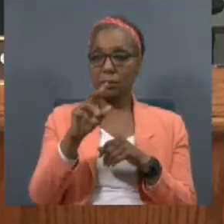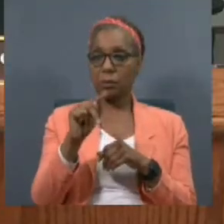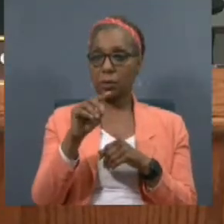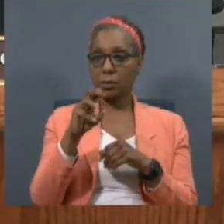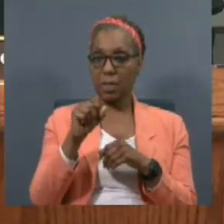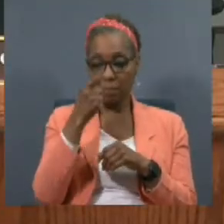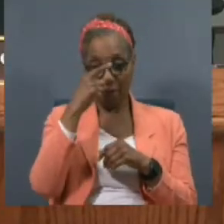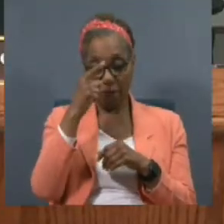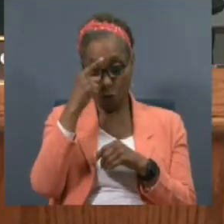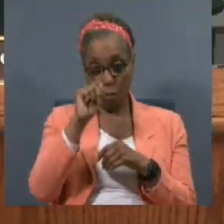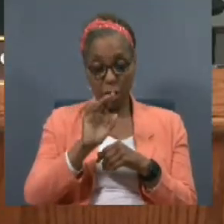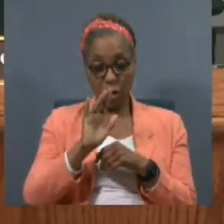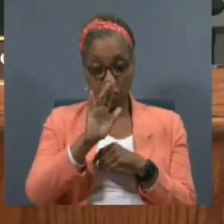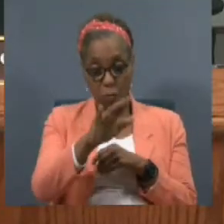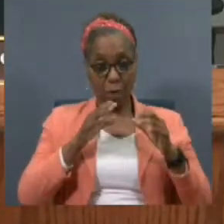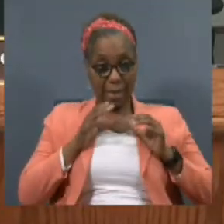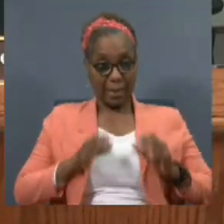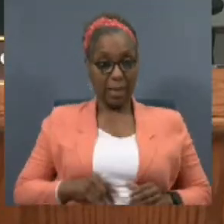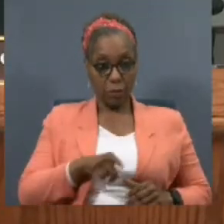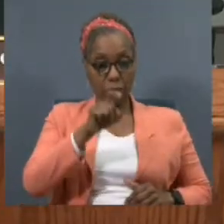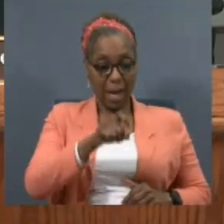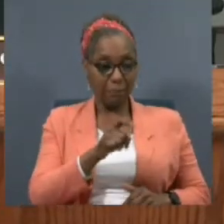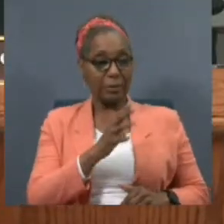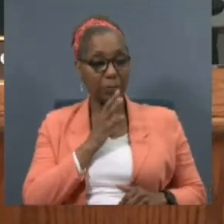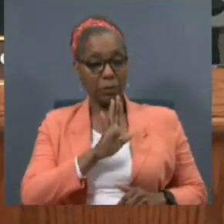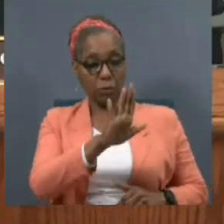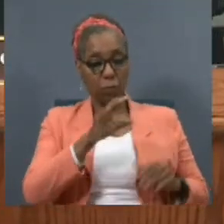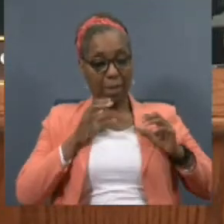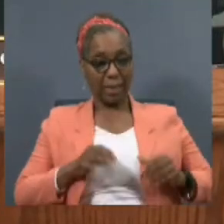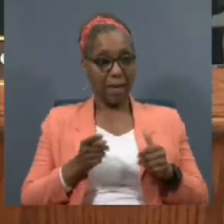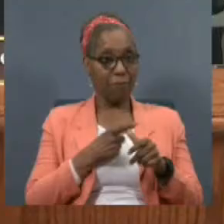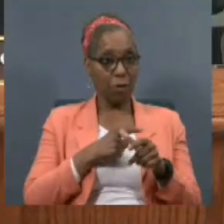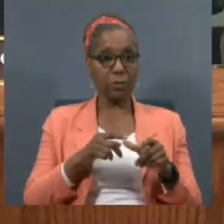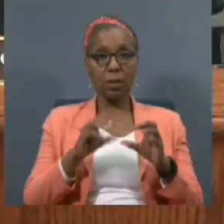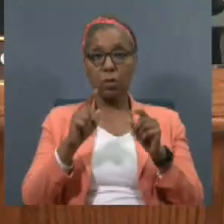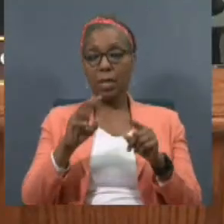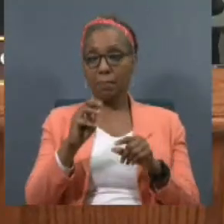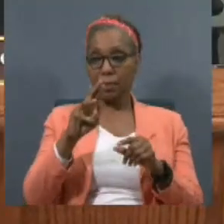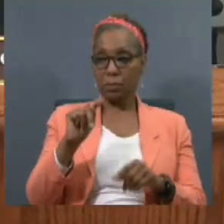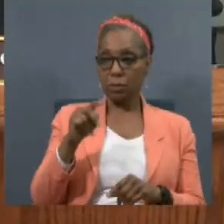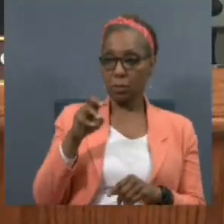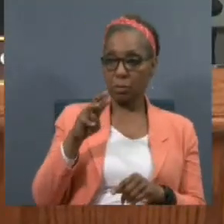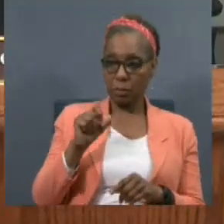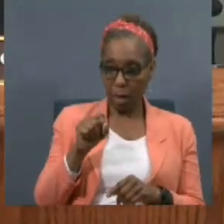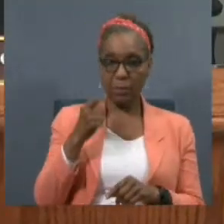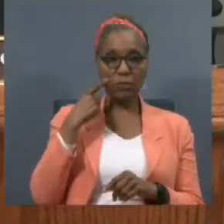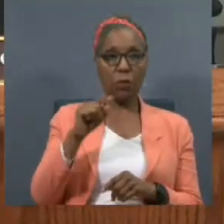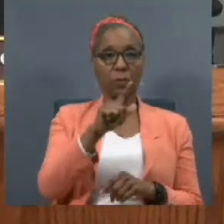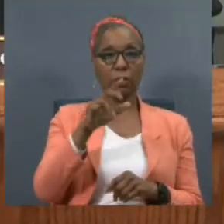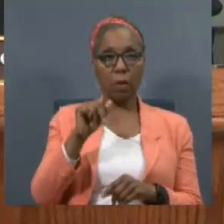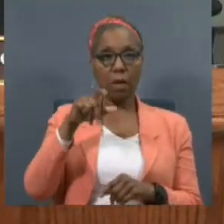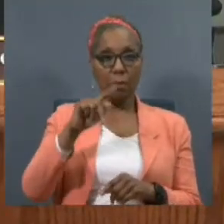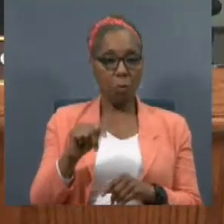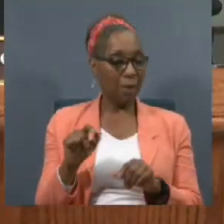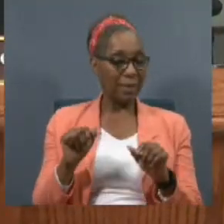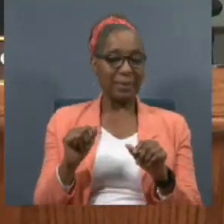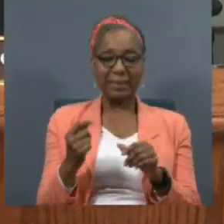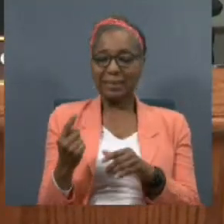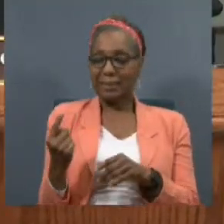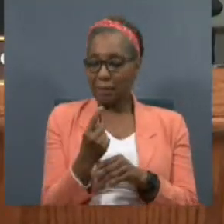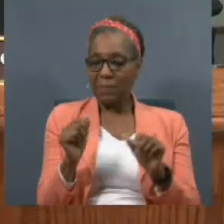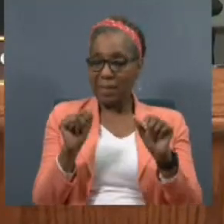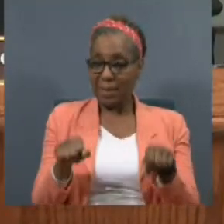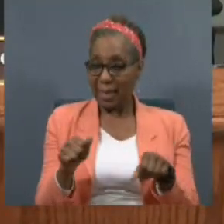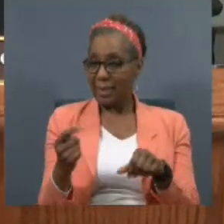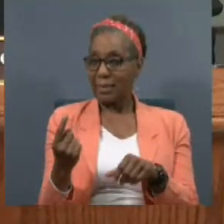on behalf of your client, obviously you'd have to speak with your client first. Mr. Thomas, on behalf of the Little Rock Port, is there any sort